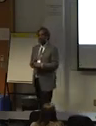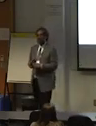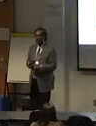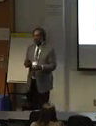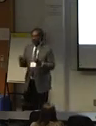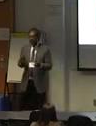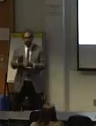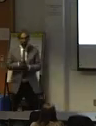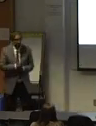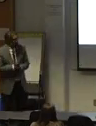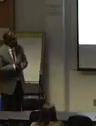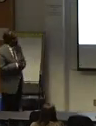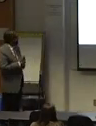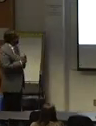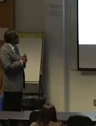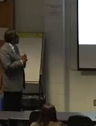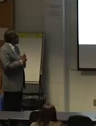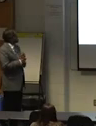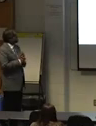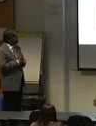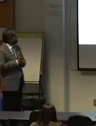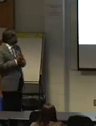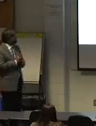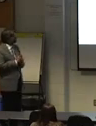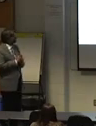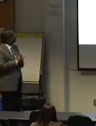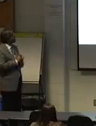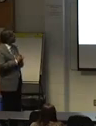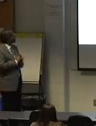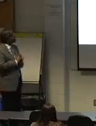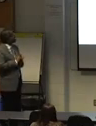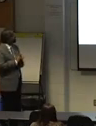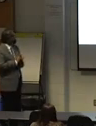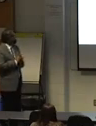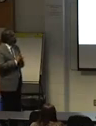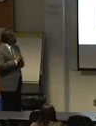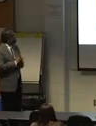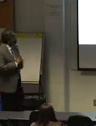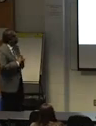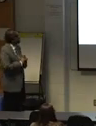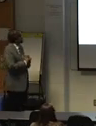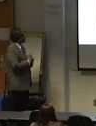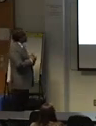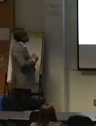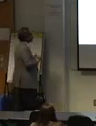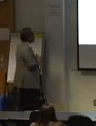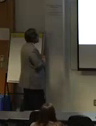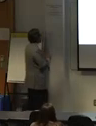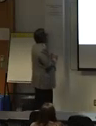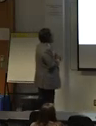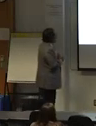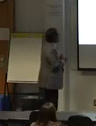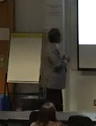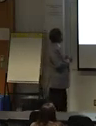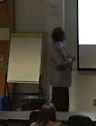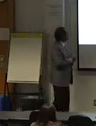considering the challenges that caregivers often have in these kind of roles becoming overwhelmed with